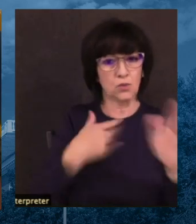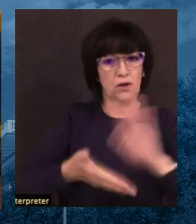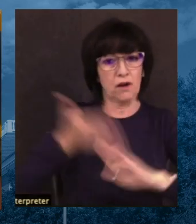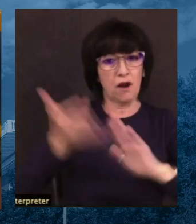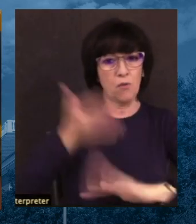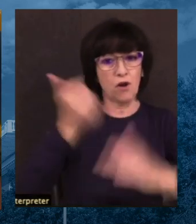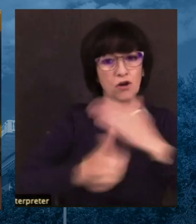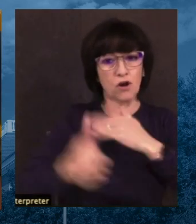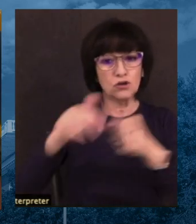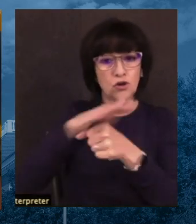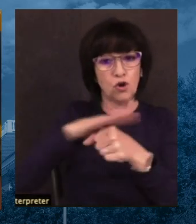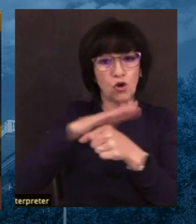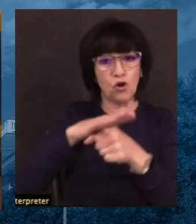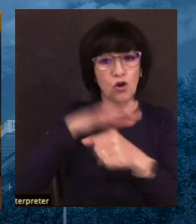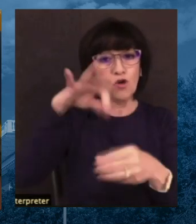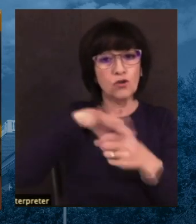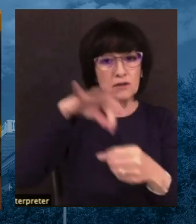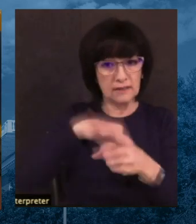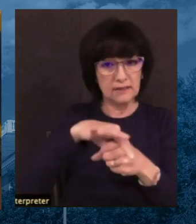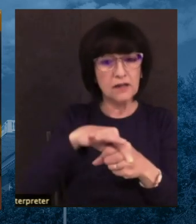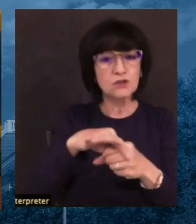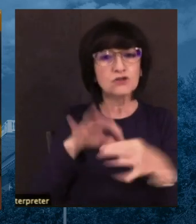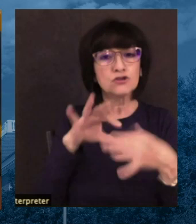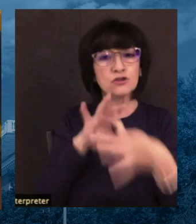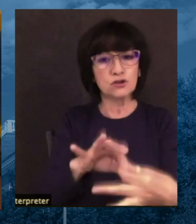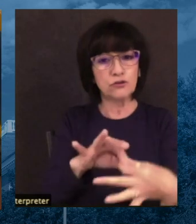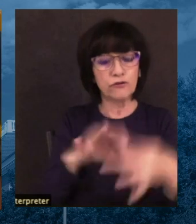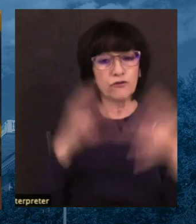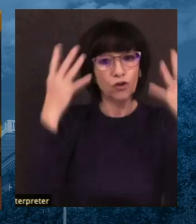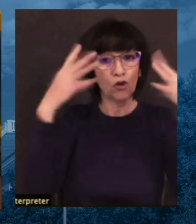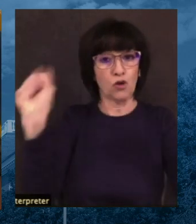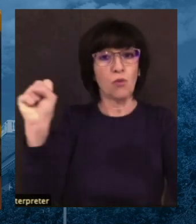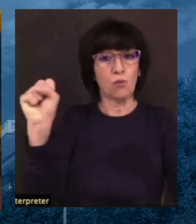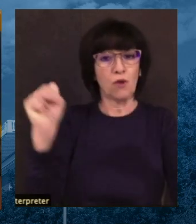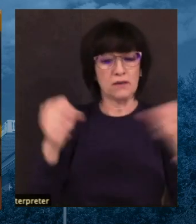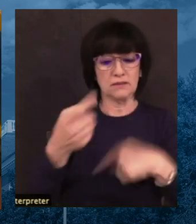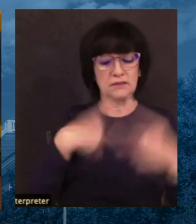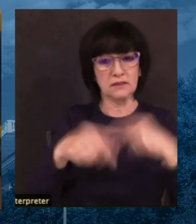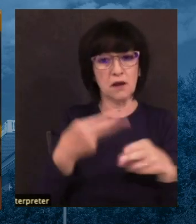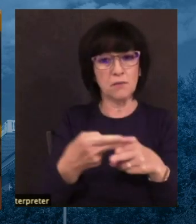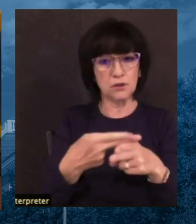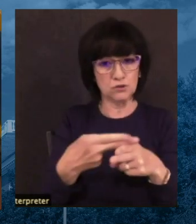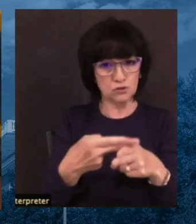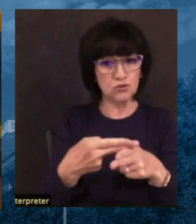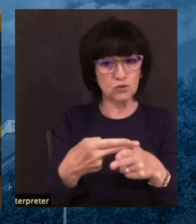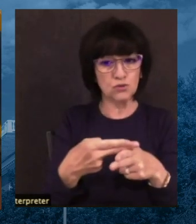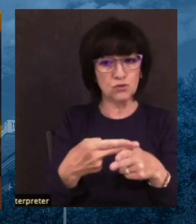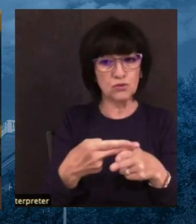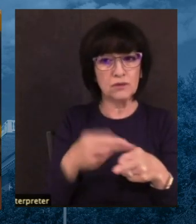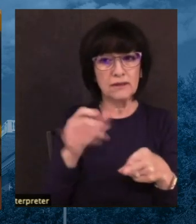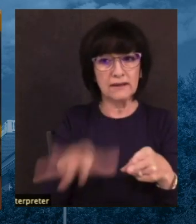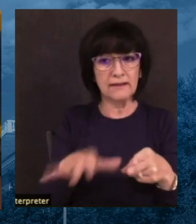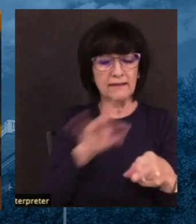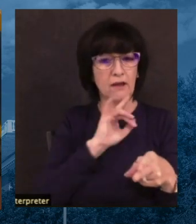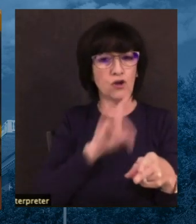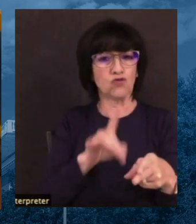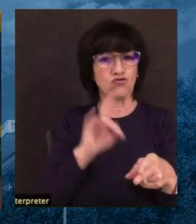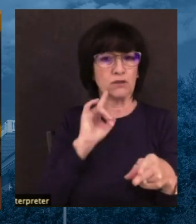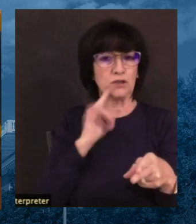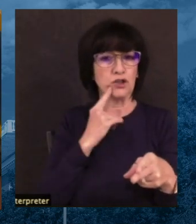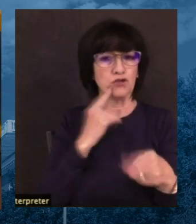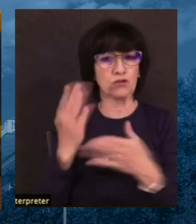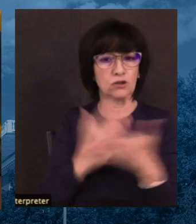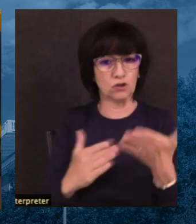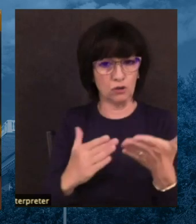elections and with respect to the presidential primary coming up. Just a critical piece of legislation. Senator McBride,